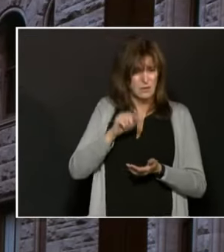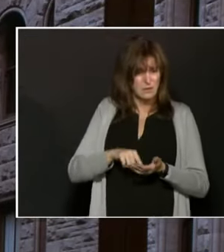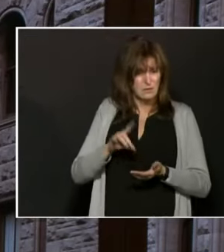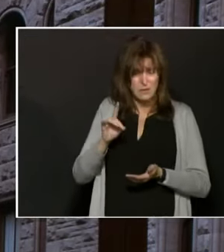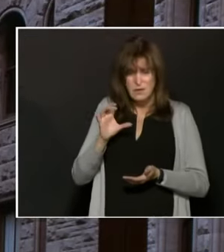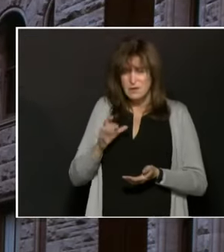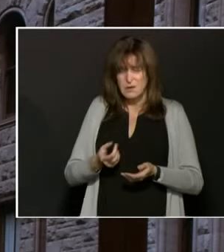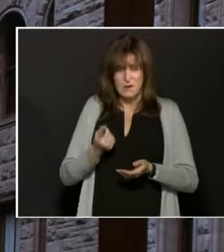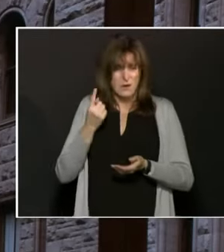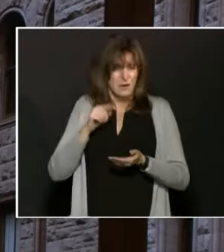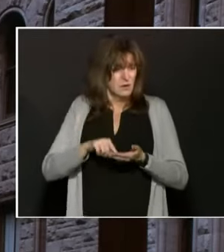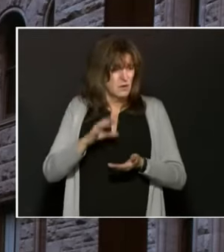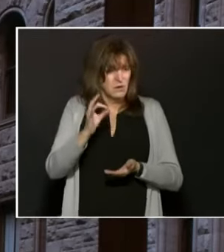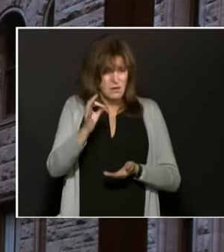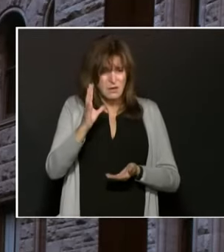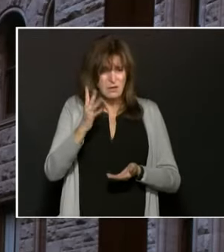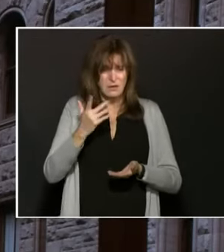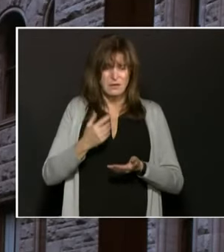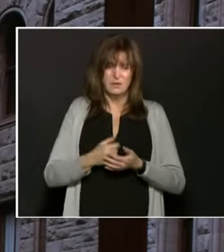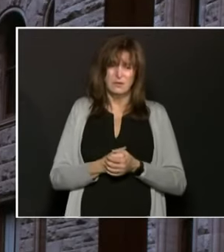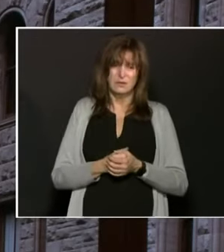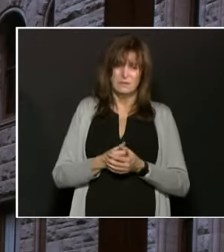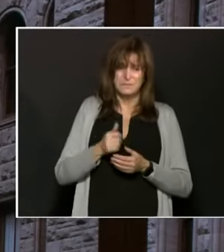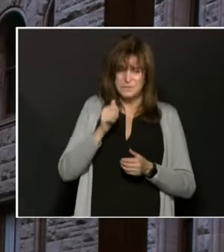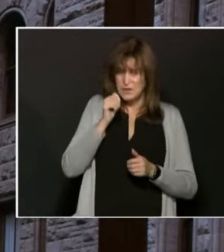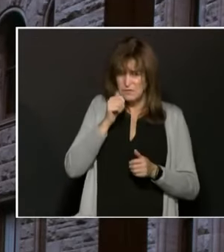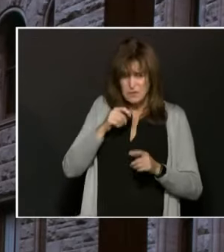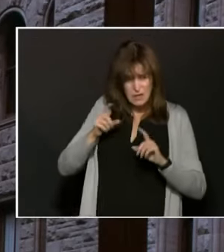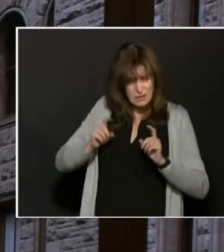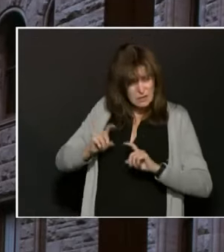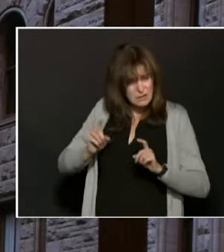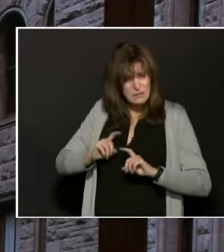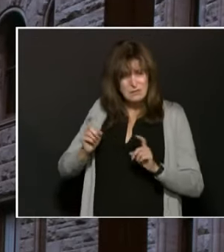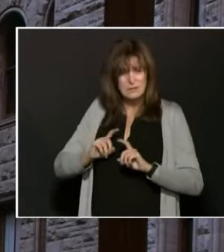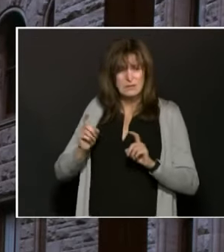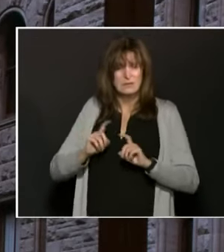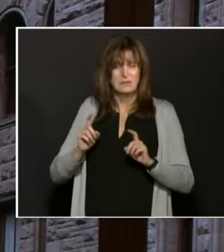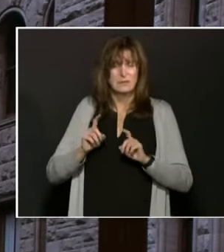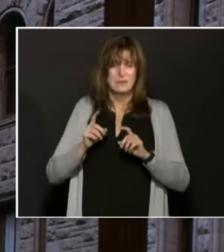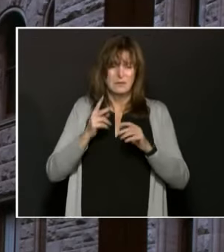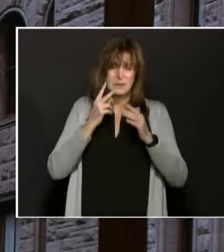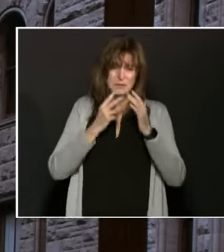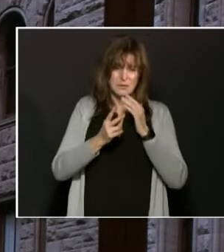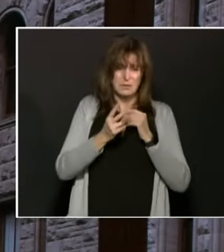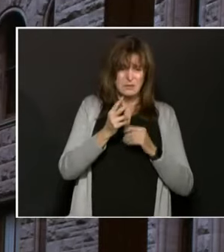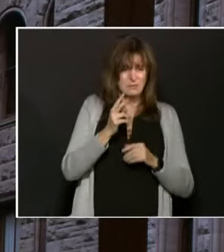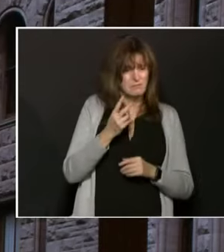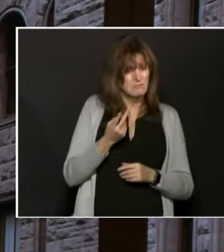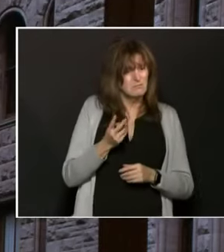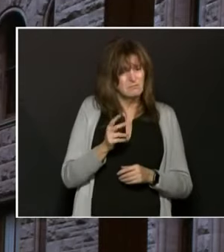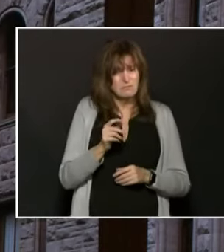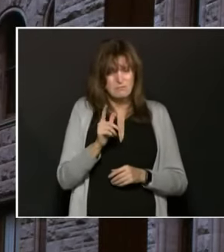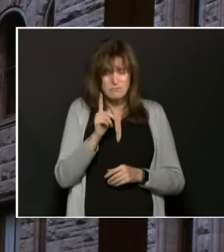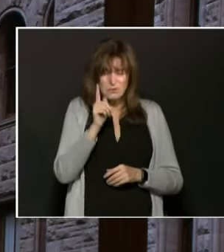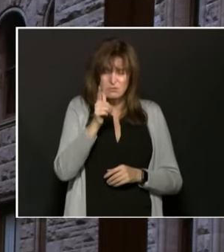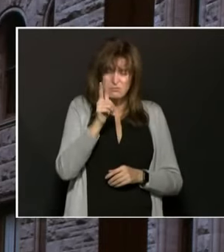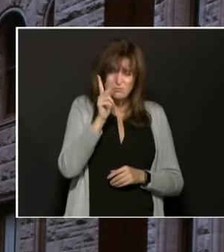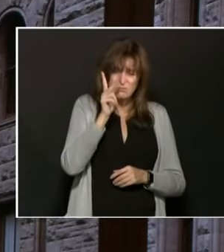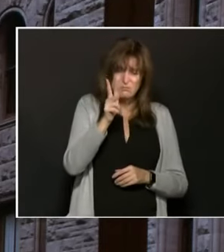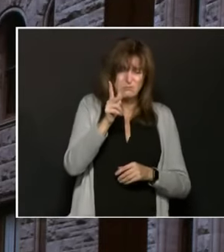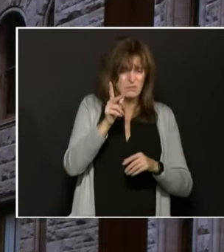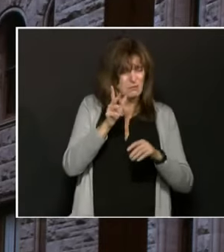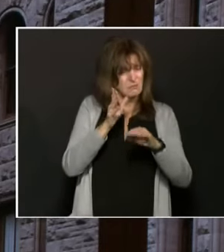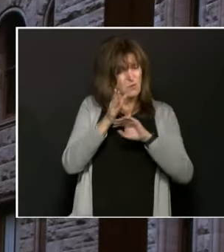undertaken, and it would not surprise me if we go over 2,000 in the next few days, as we're having large numbers of tests coming